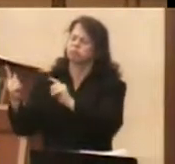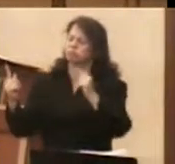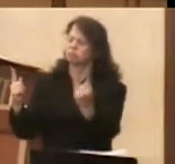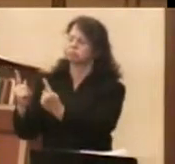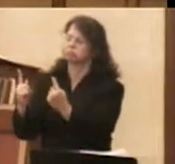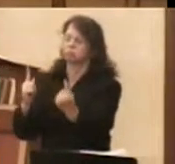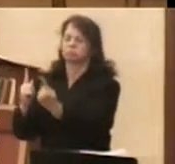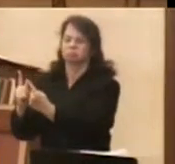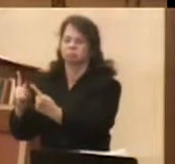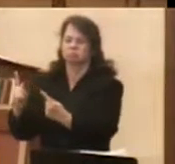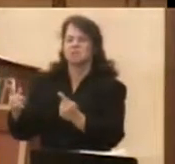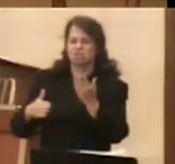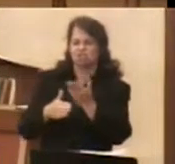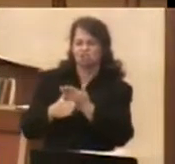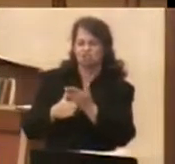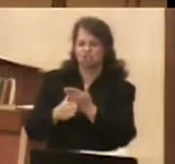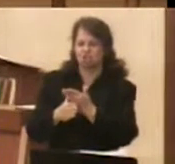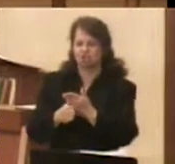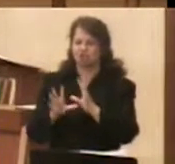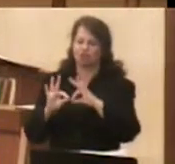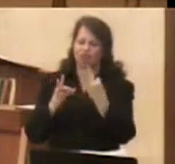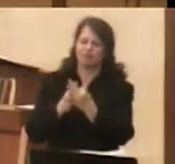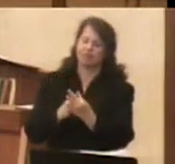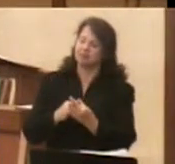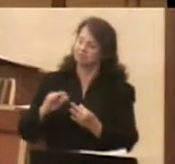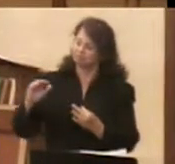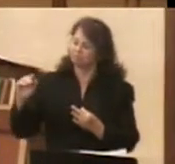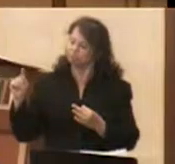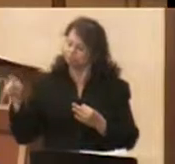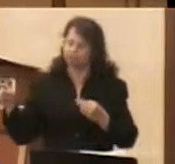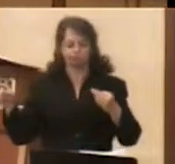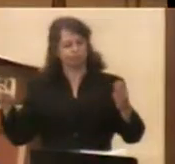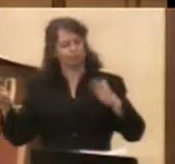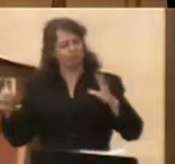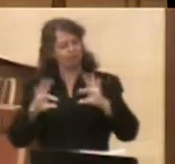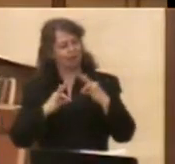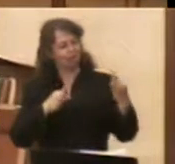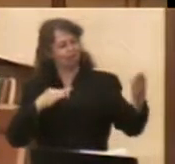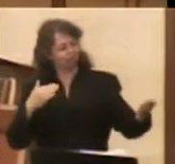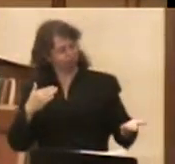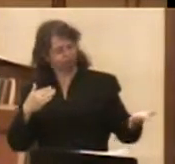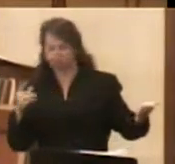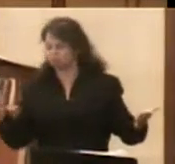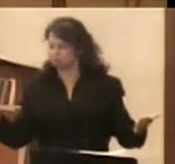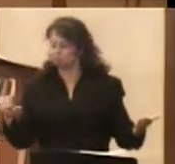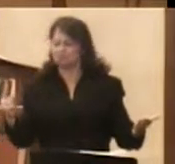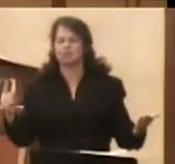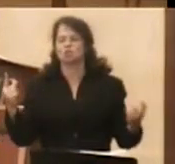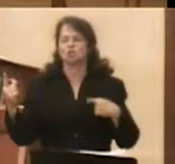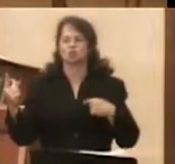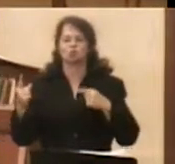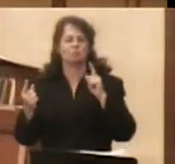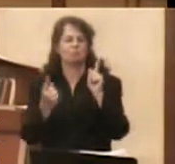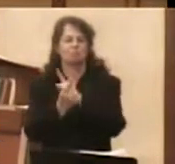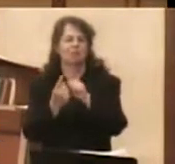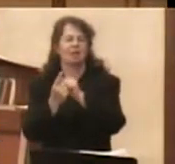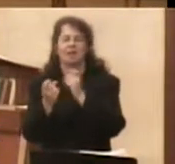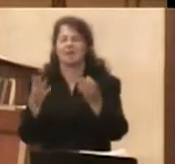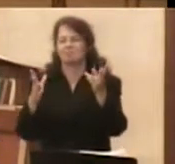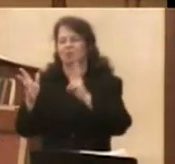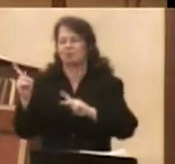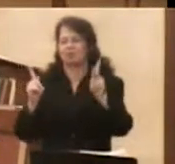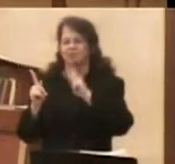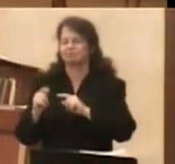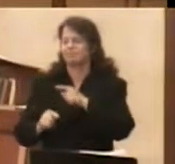people will share their family with you, and this happened for him too. He met lots of new people that he'd now be serving in his